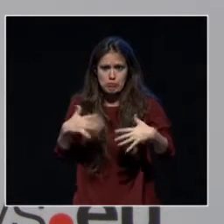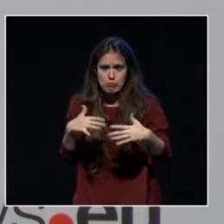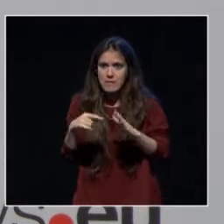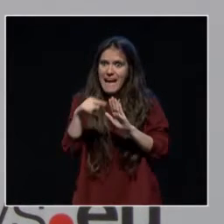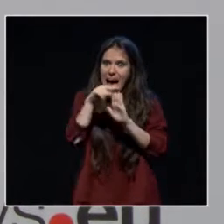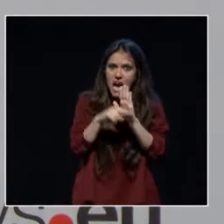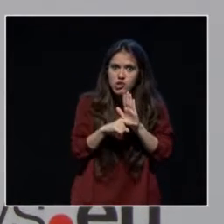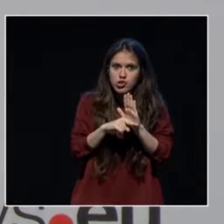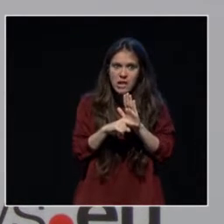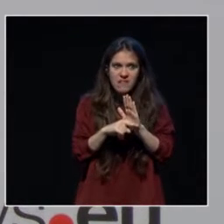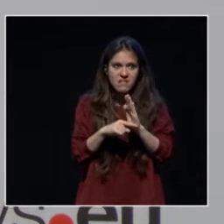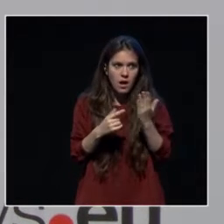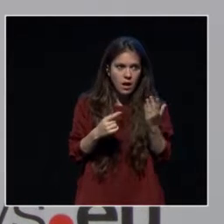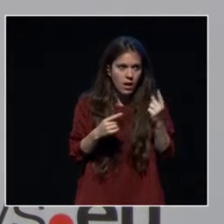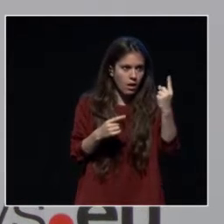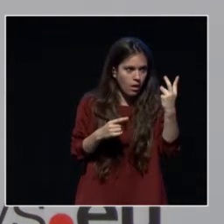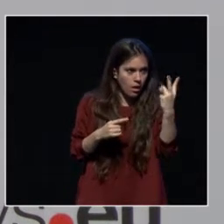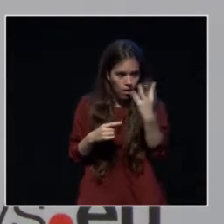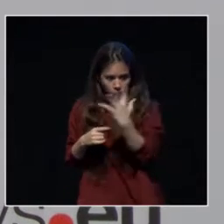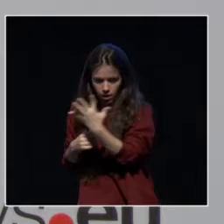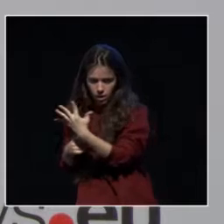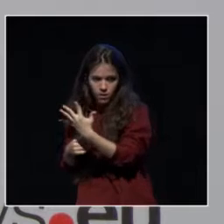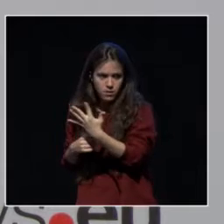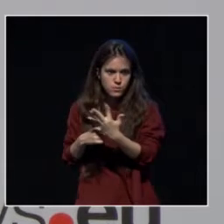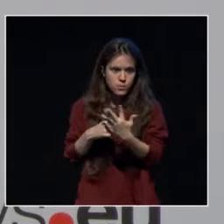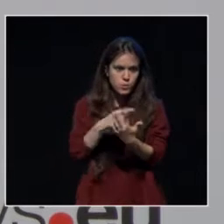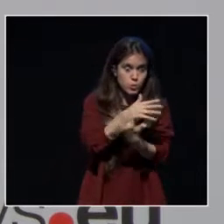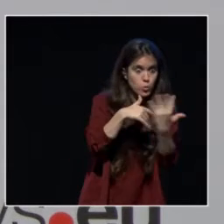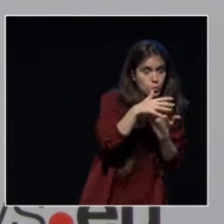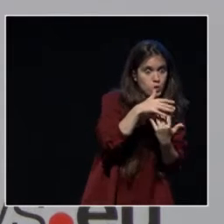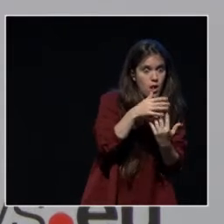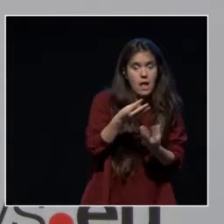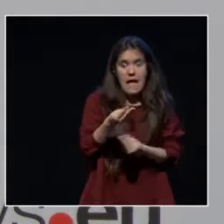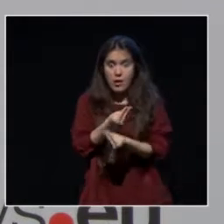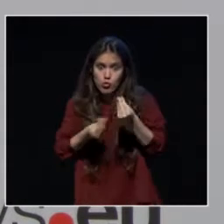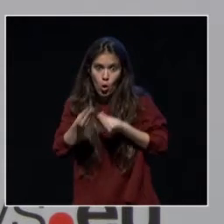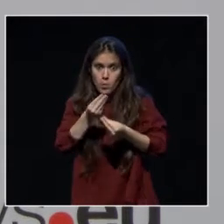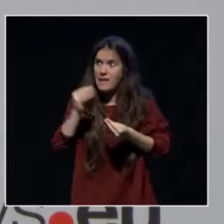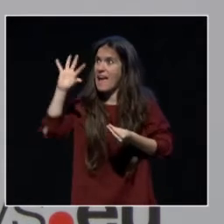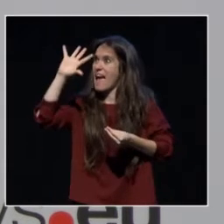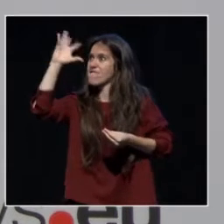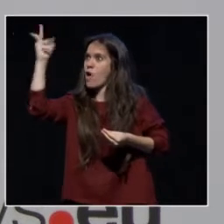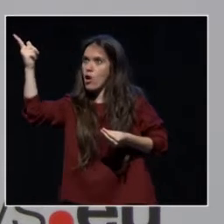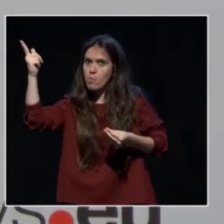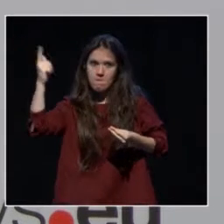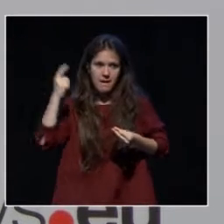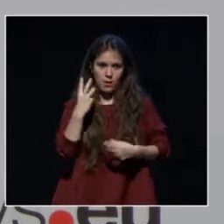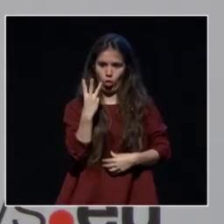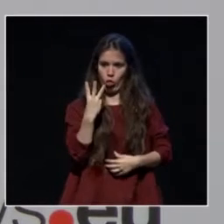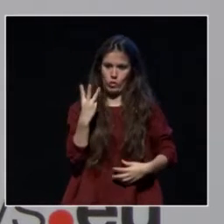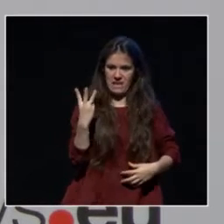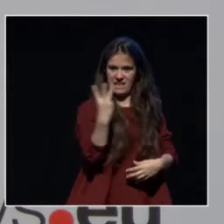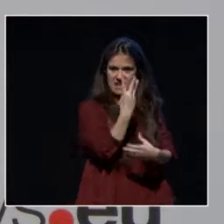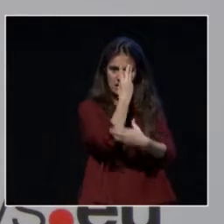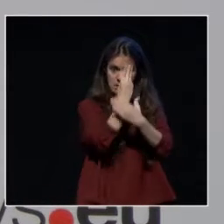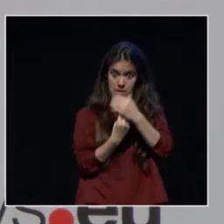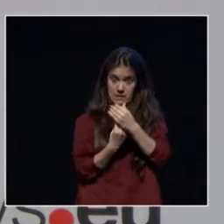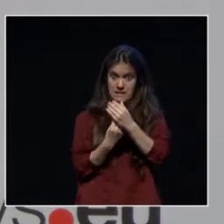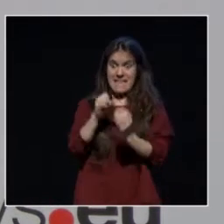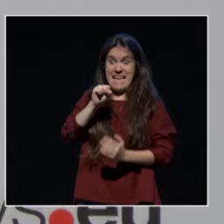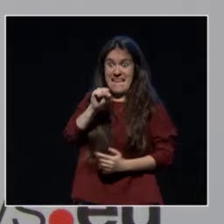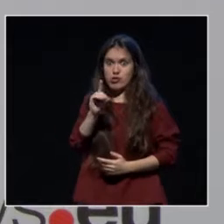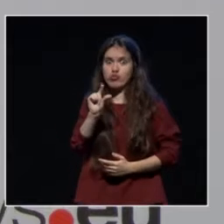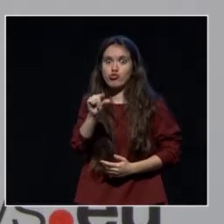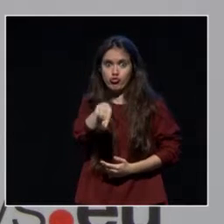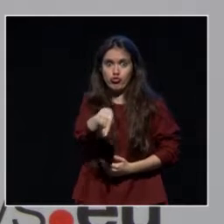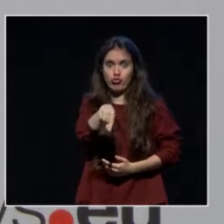has to link social, economic, and environmental considerations. And the SDGs play a role in